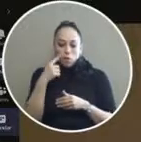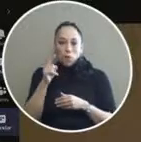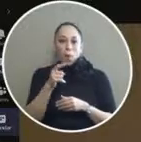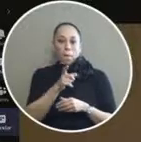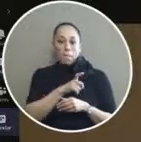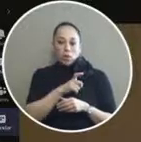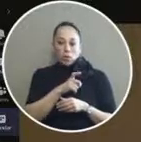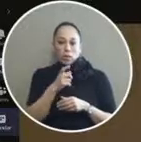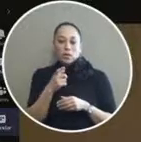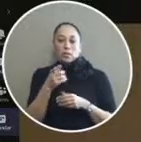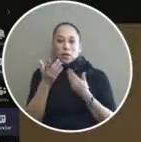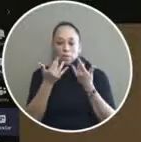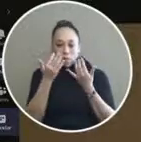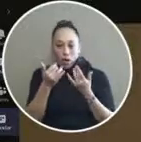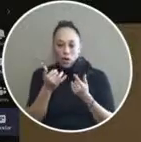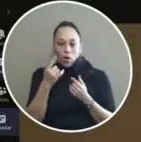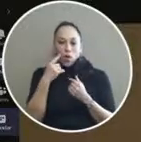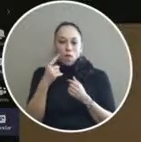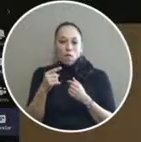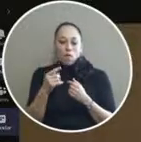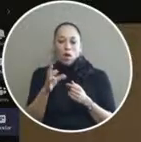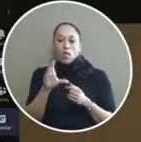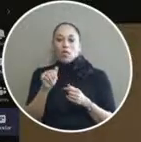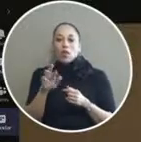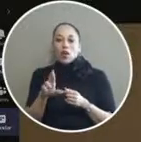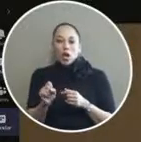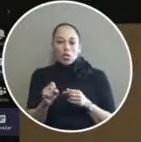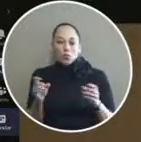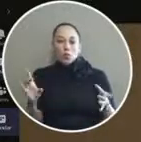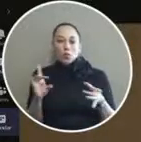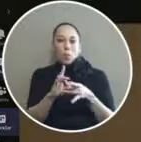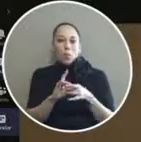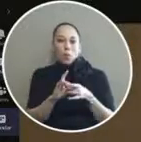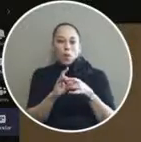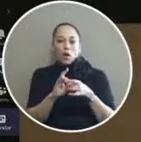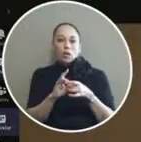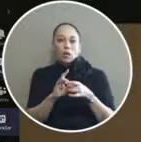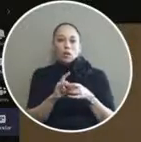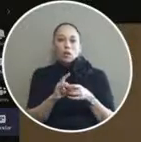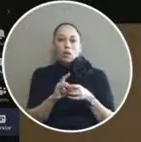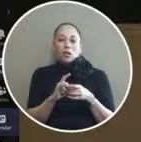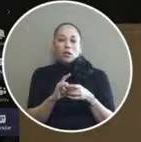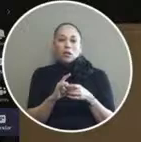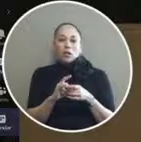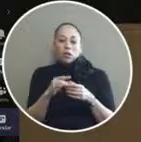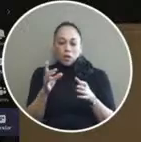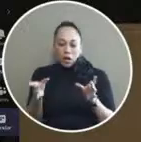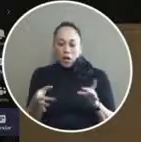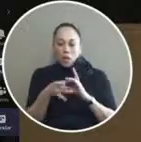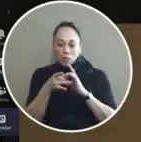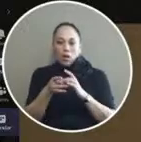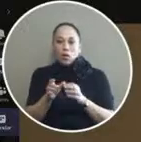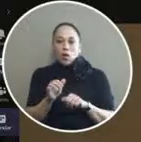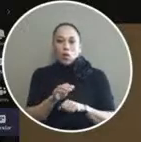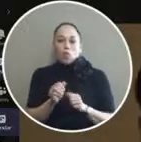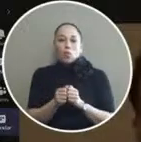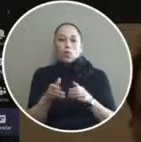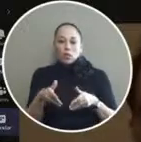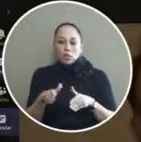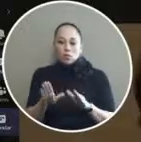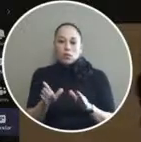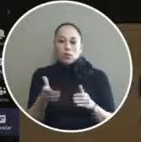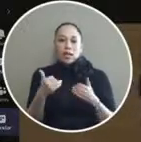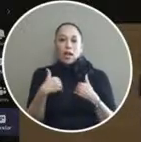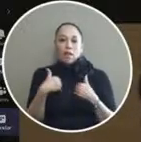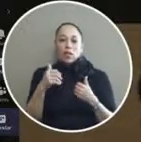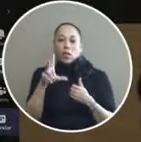fire. With the 300 police cars, with the bond election that was done for police and fire, come a long way with streets. We didn't used to have